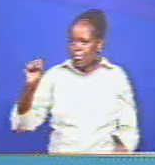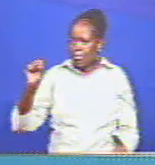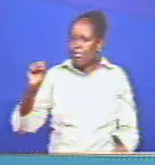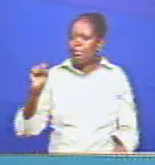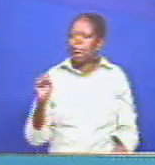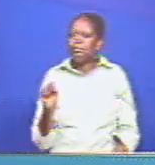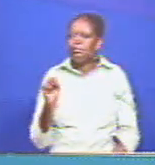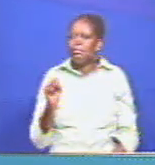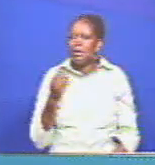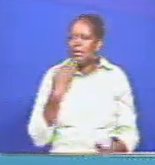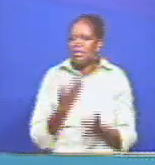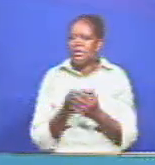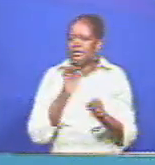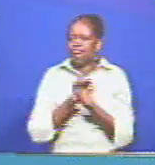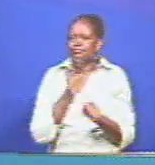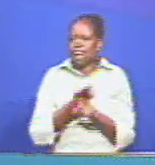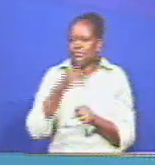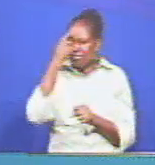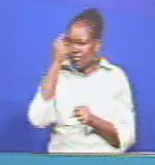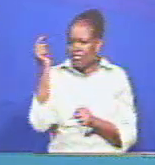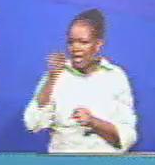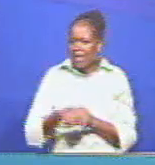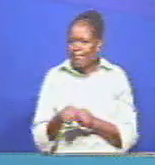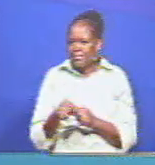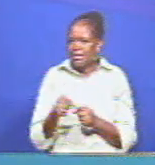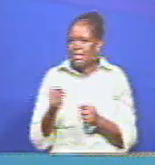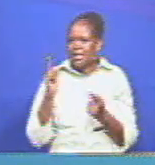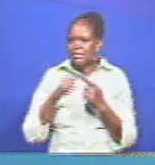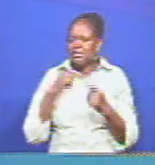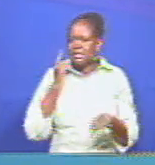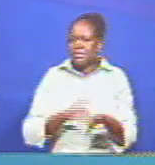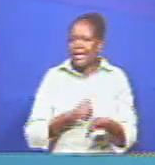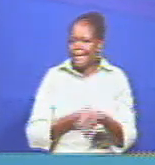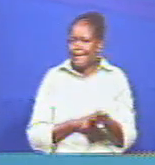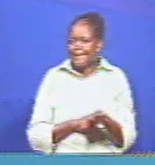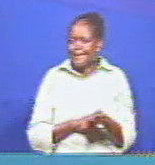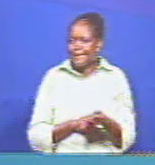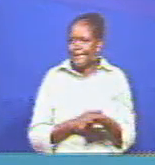And thank you so much again for coming. Until next time. We're going back to the news.